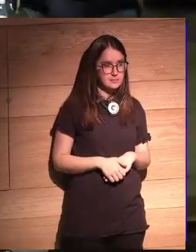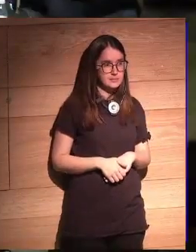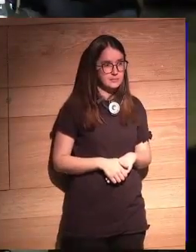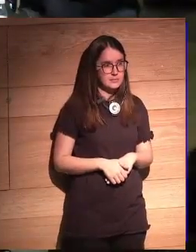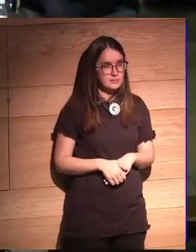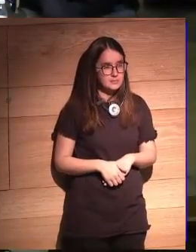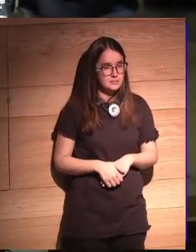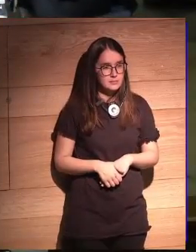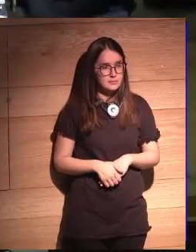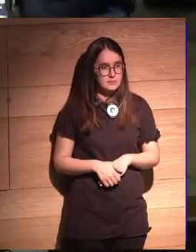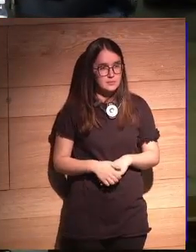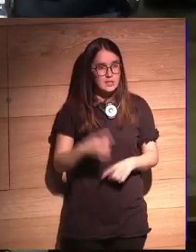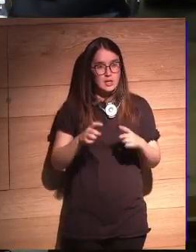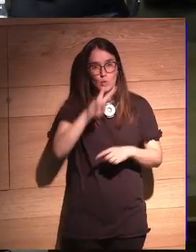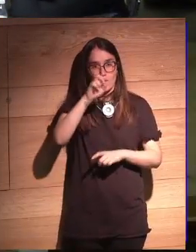variables.